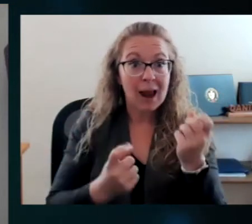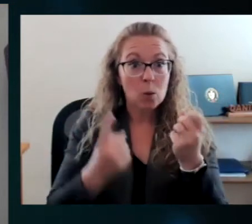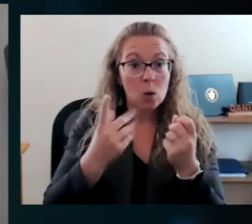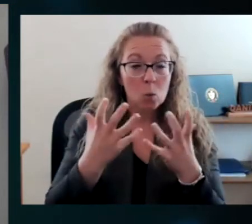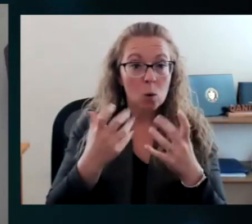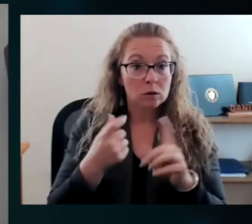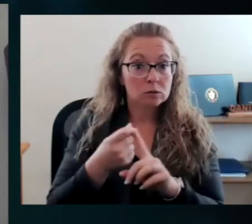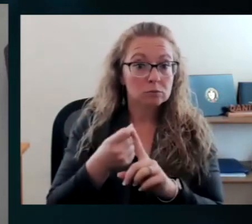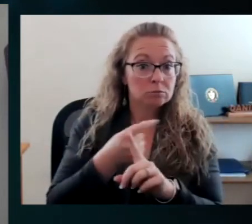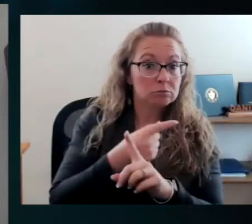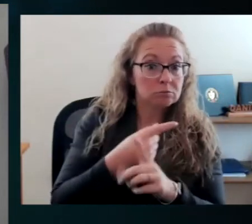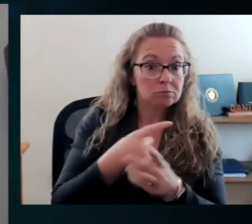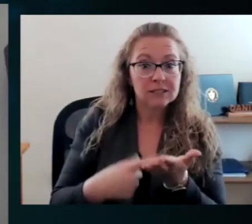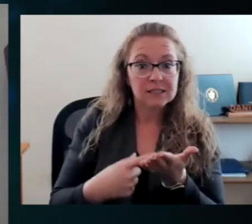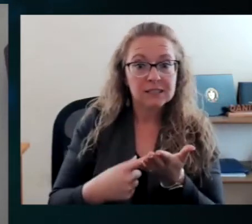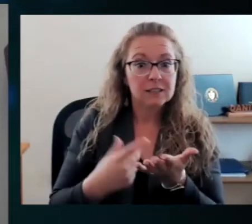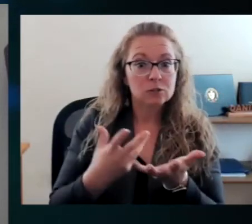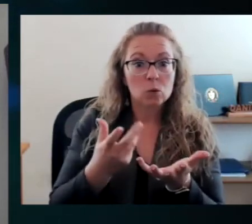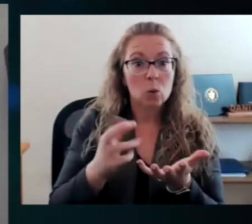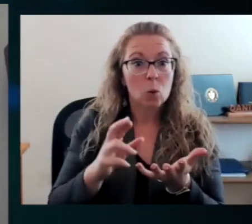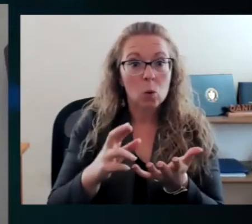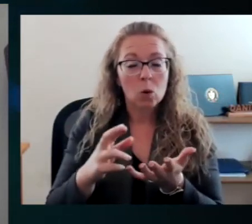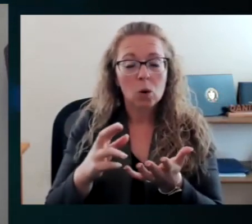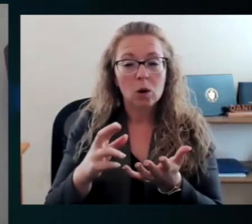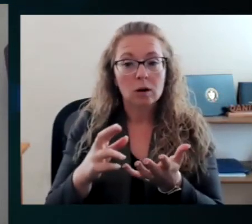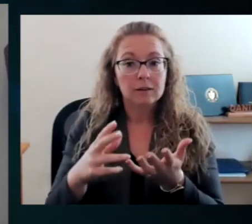or discuss different